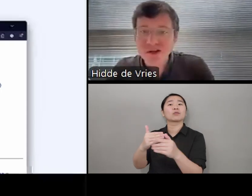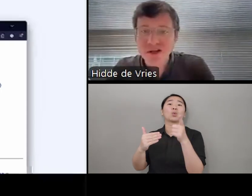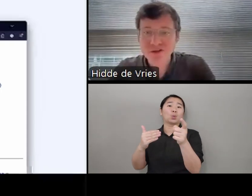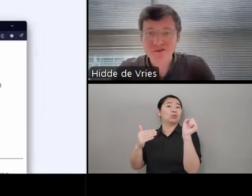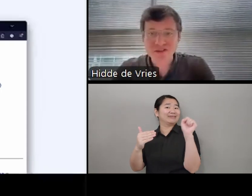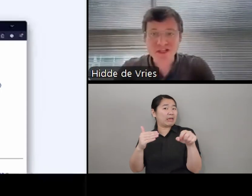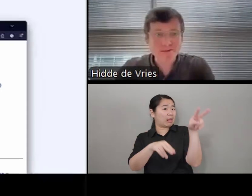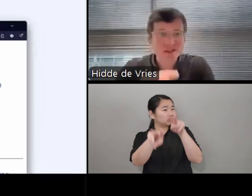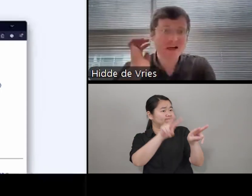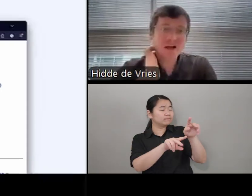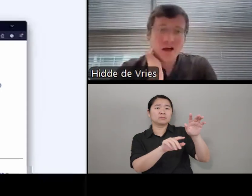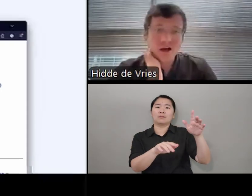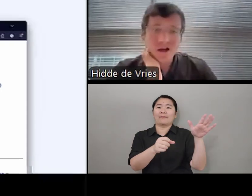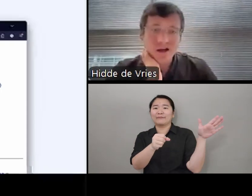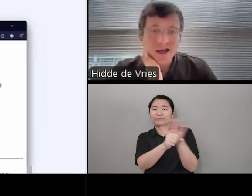involves a lot of different steps.